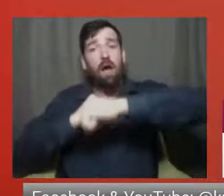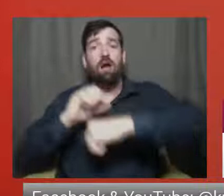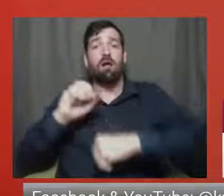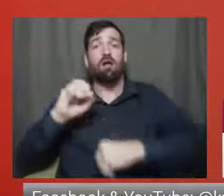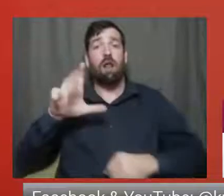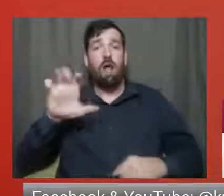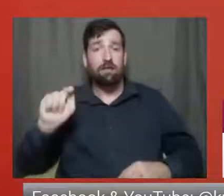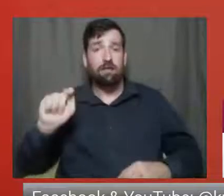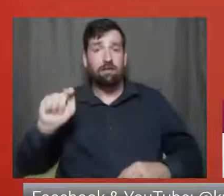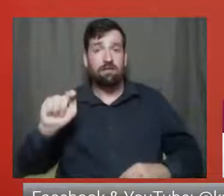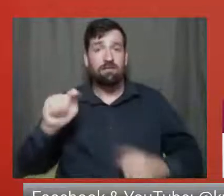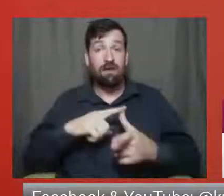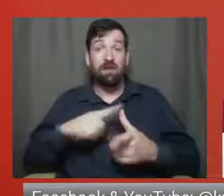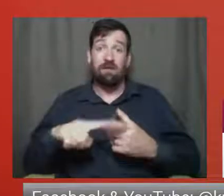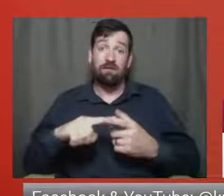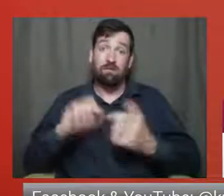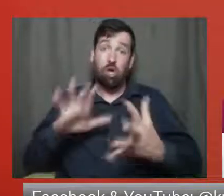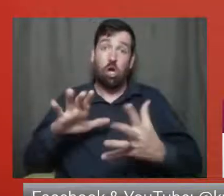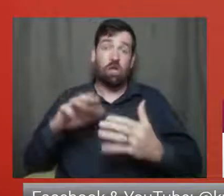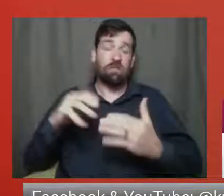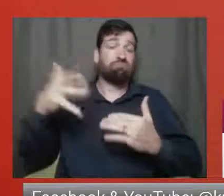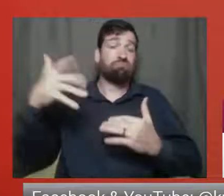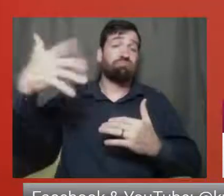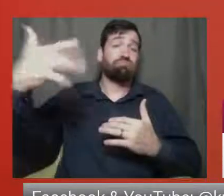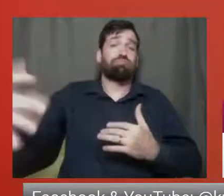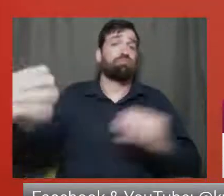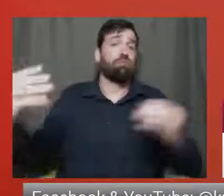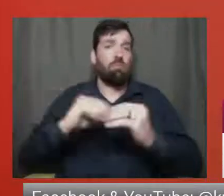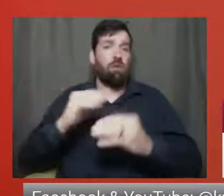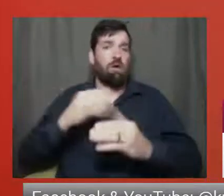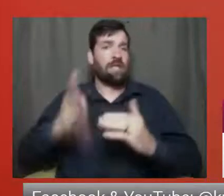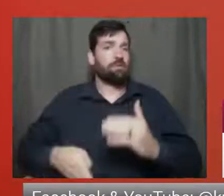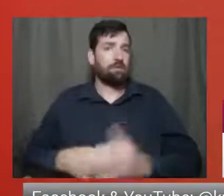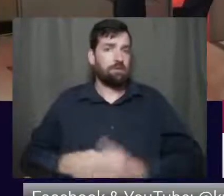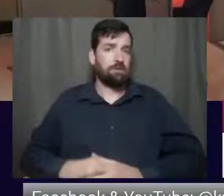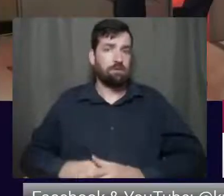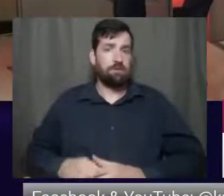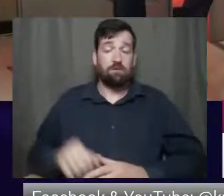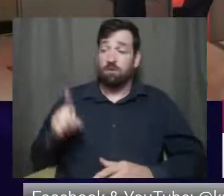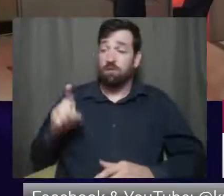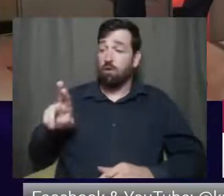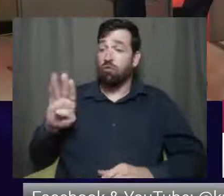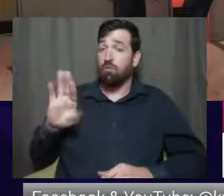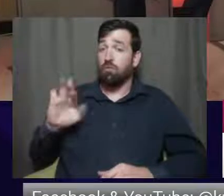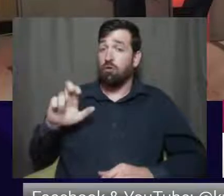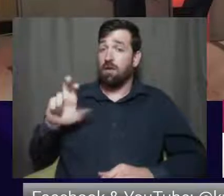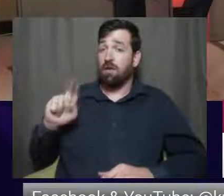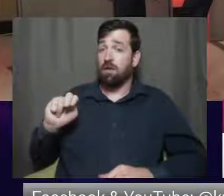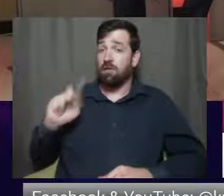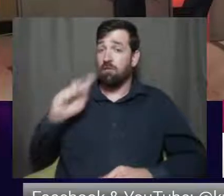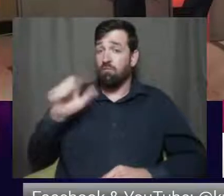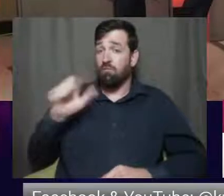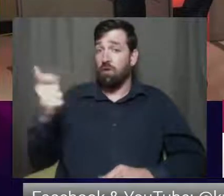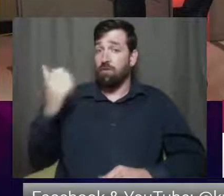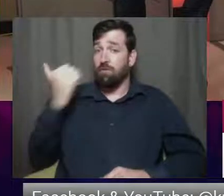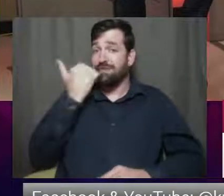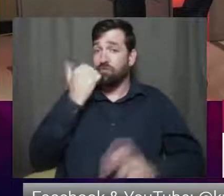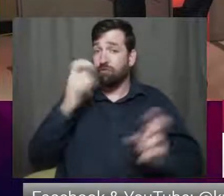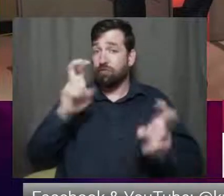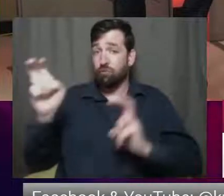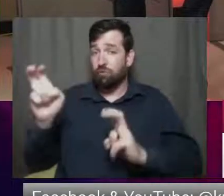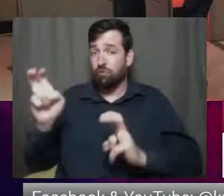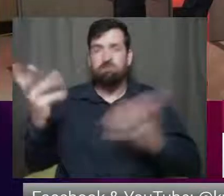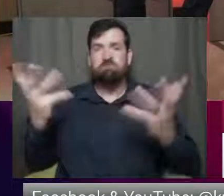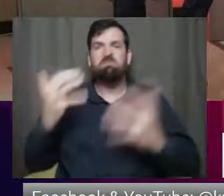just lead to downstream consequences. Dr. Berrigan, your thoughts on that for people with other dental issues, what they need to be aware